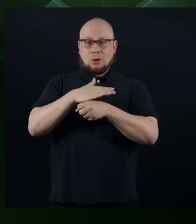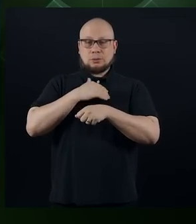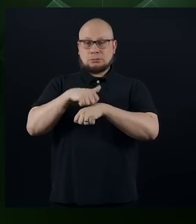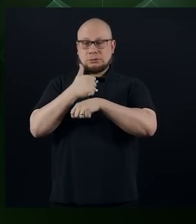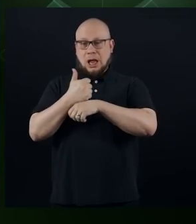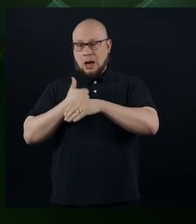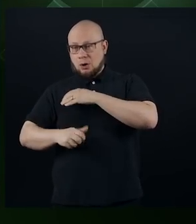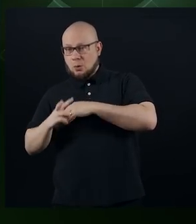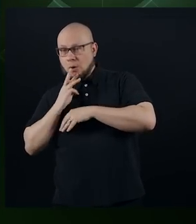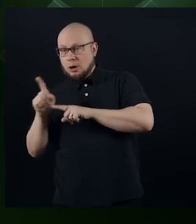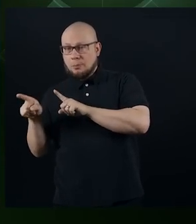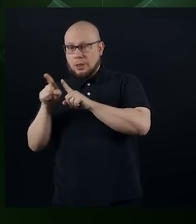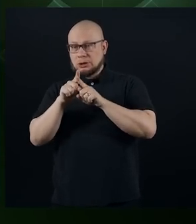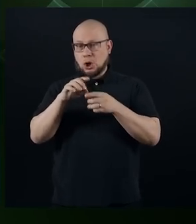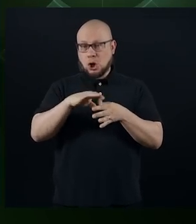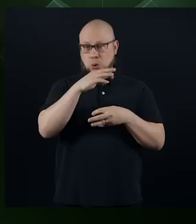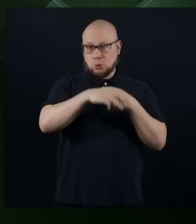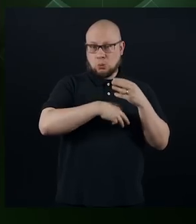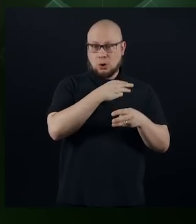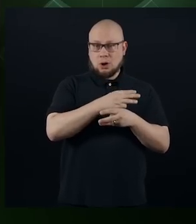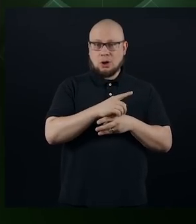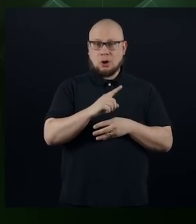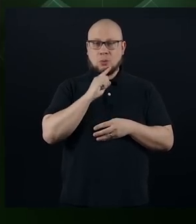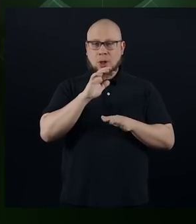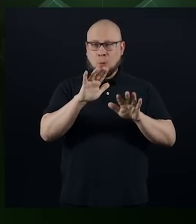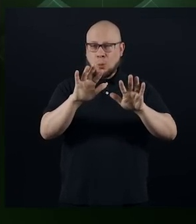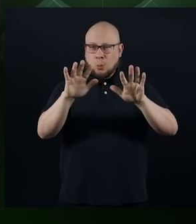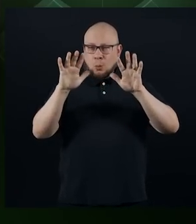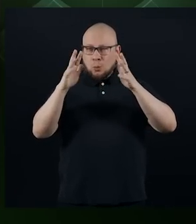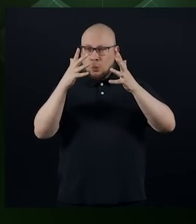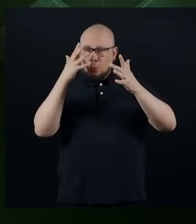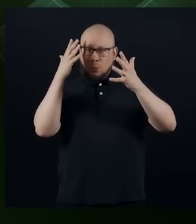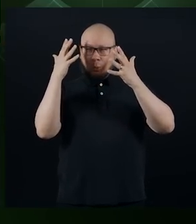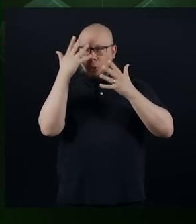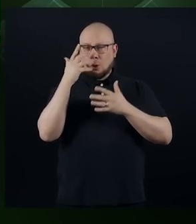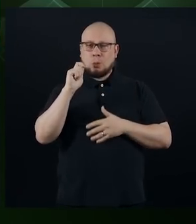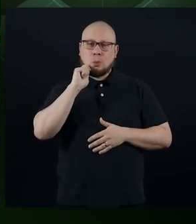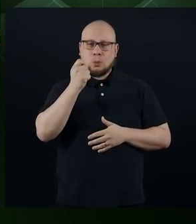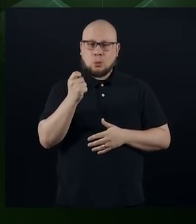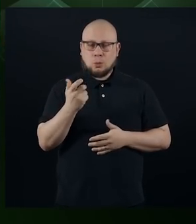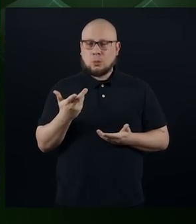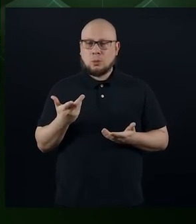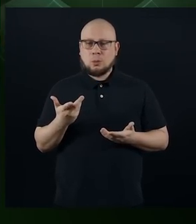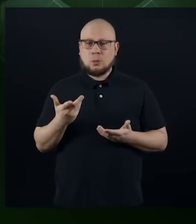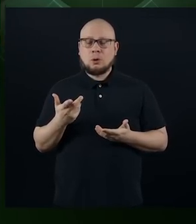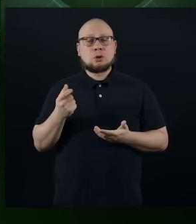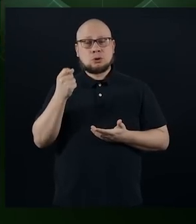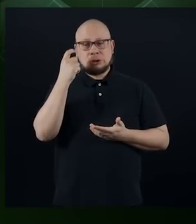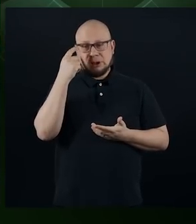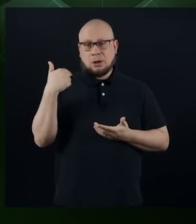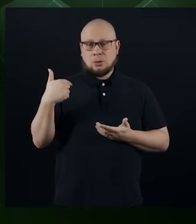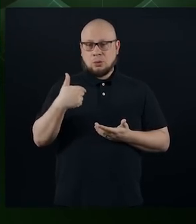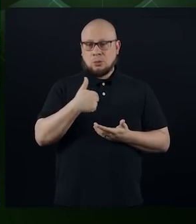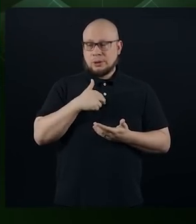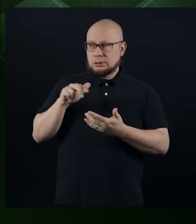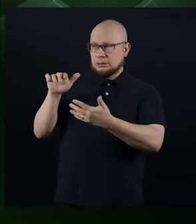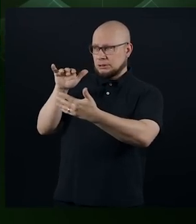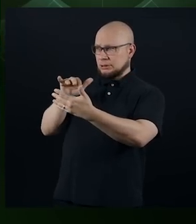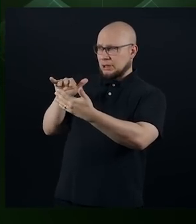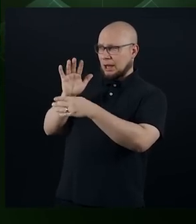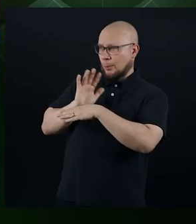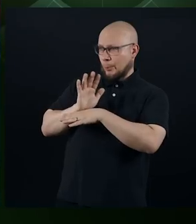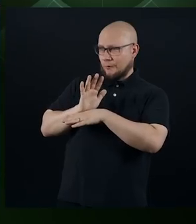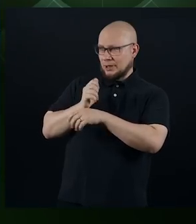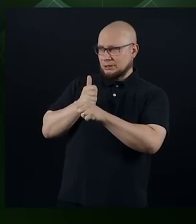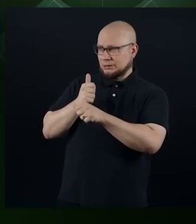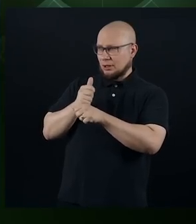Kingdom and the Sea of the Damned both, they are so cinematic. The way we approach this, we learned a lot from how movies like Pirates